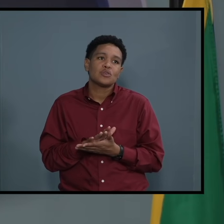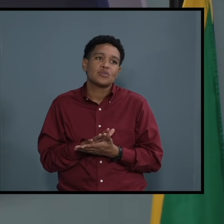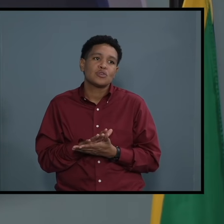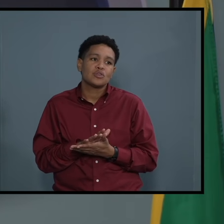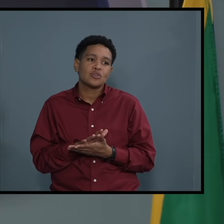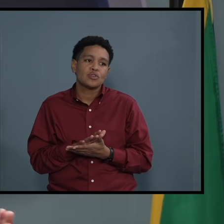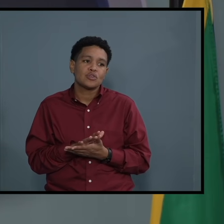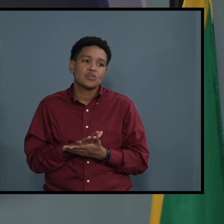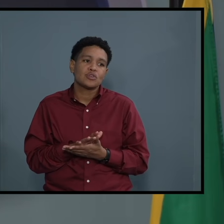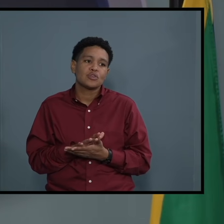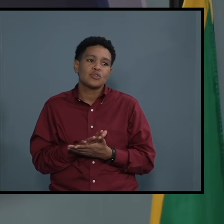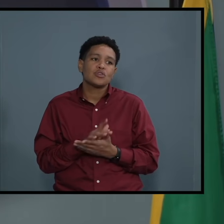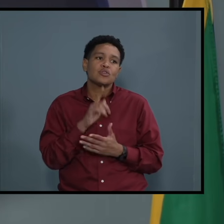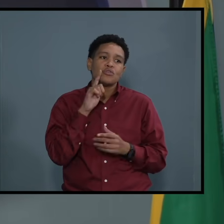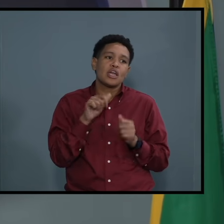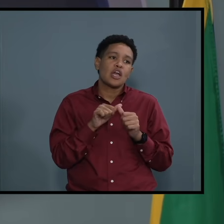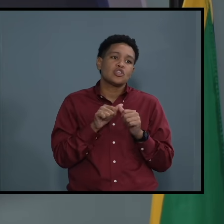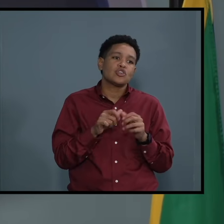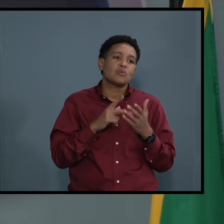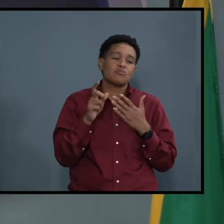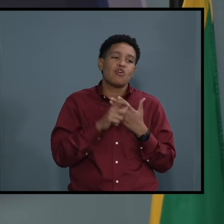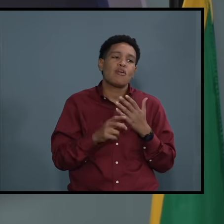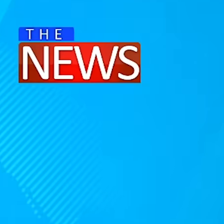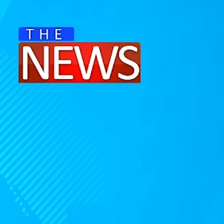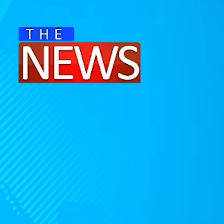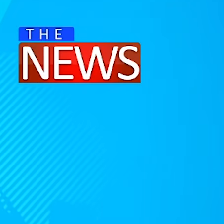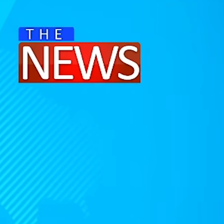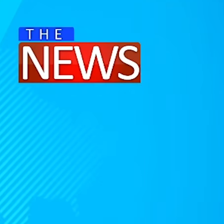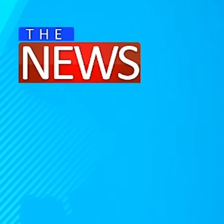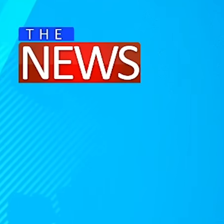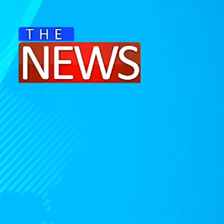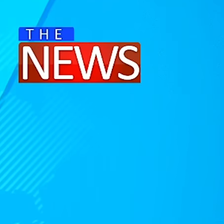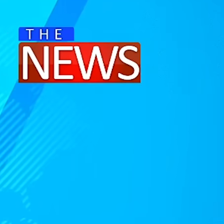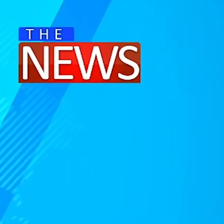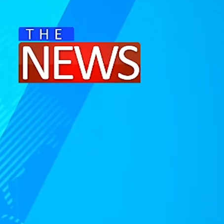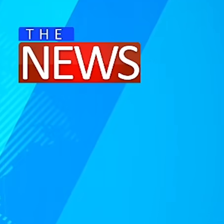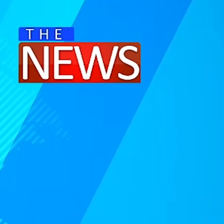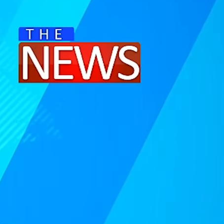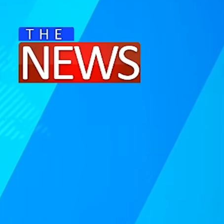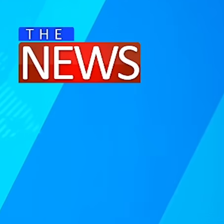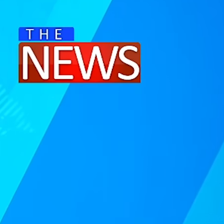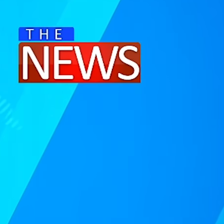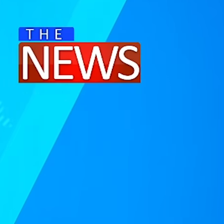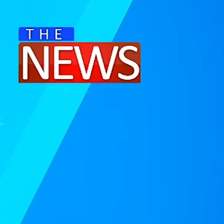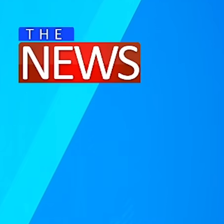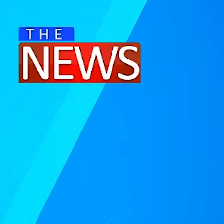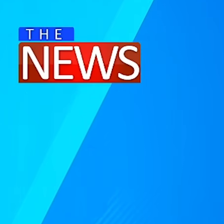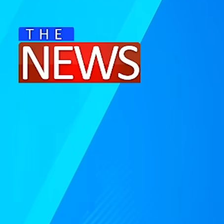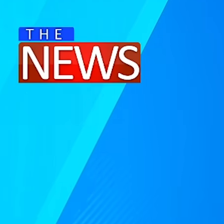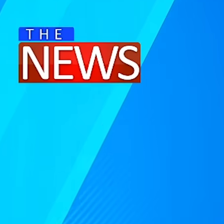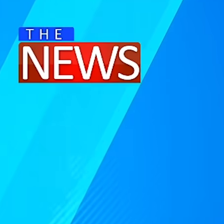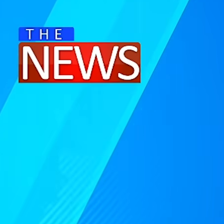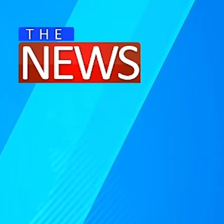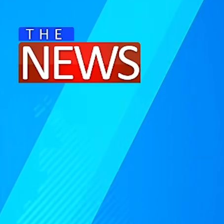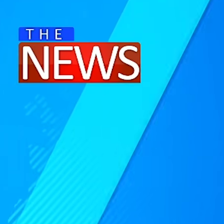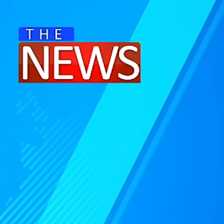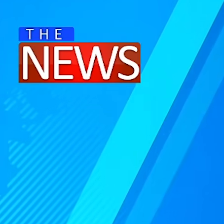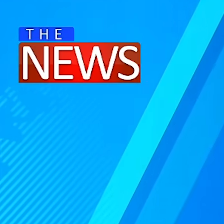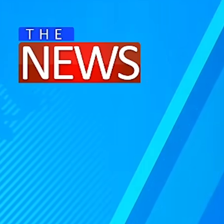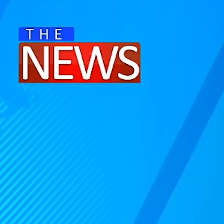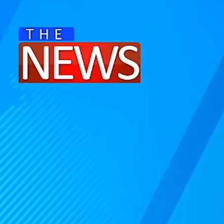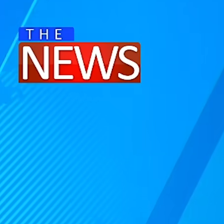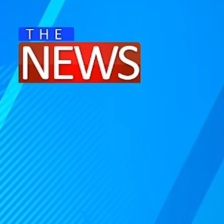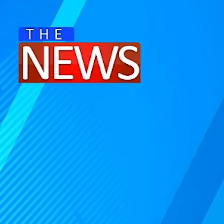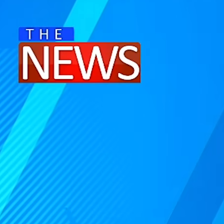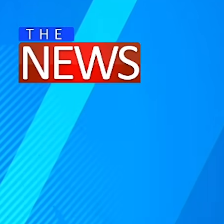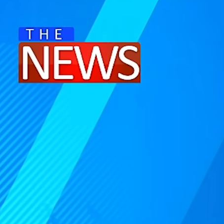So it's a continuous program of assessment that is undergone. His comments follow CARICOM's announcement that all CXE regional exams